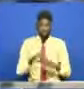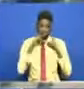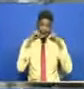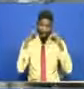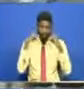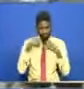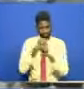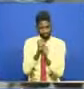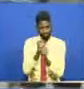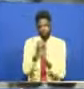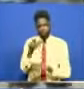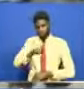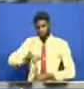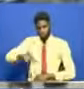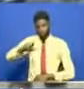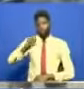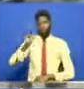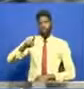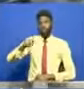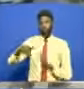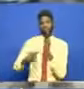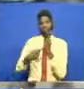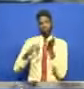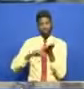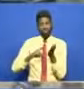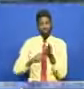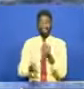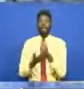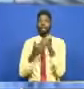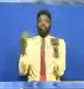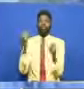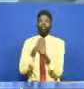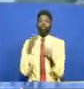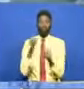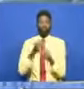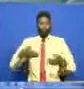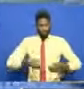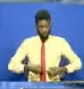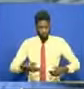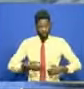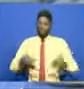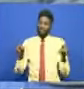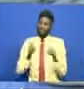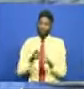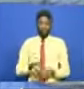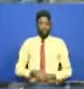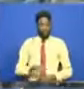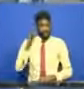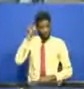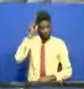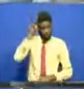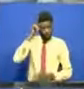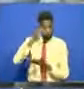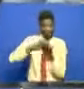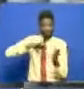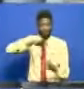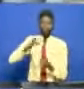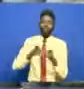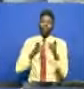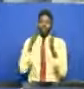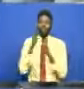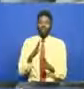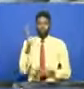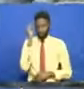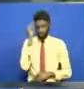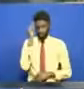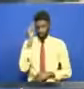a local polytechnic, which has also created job opportunities for the youth. Kiambu Sub-County Director of Education, while appreciating